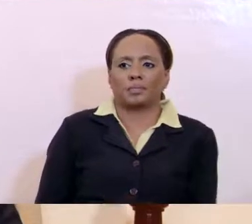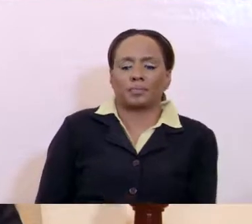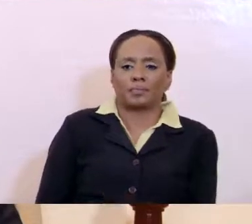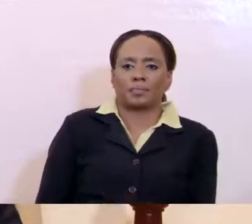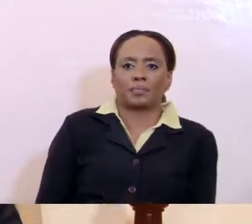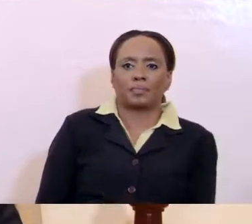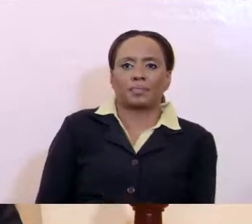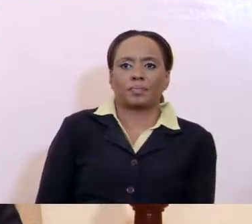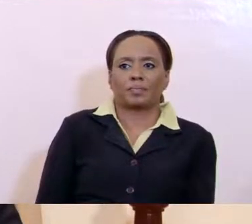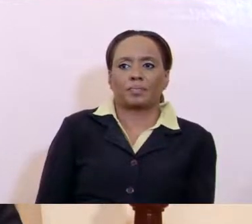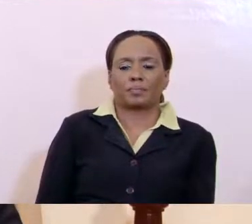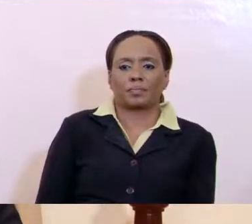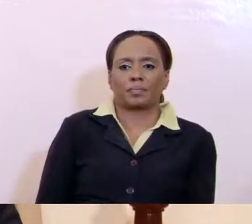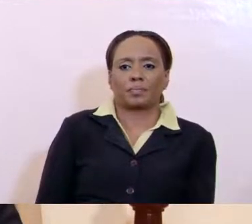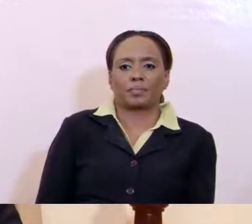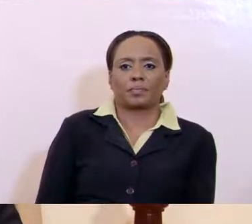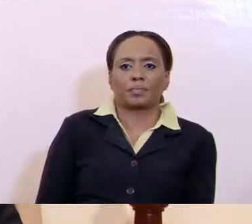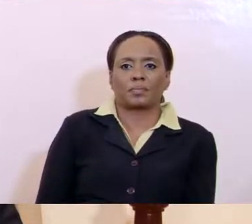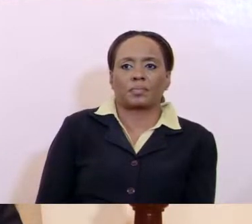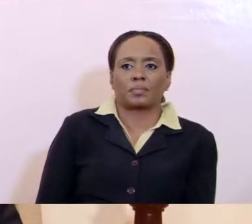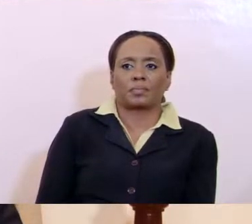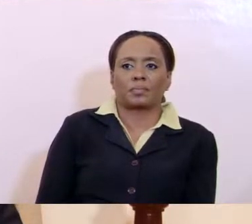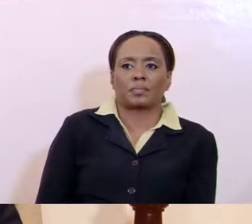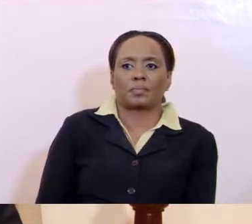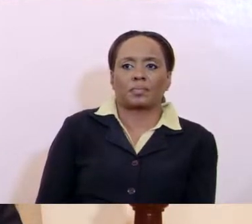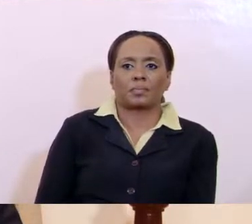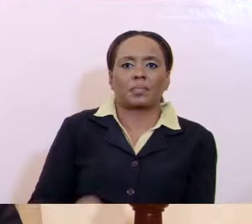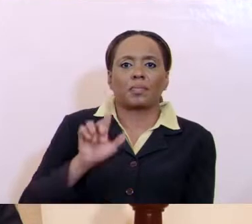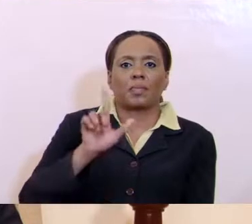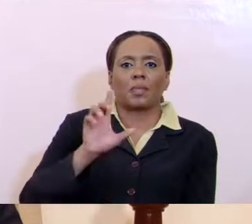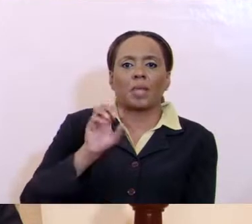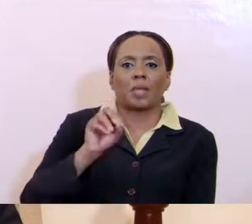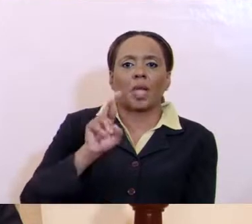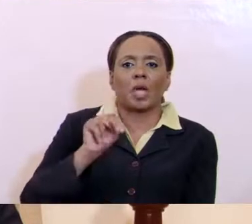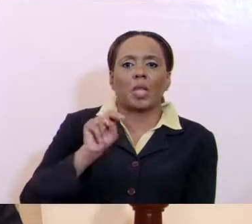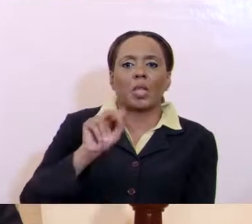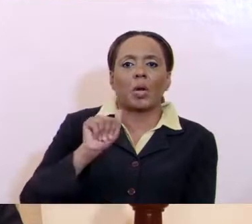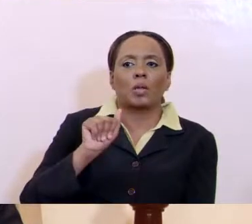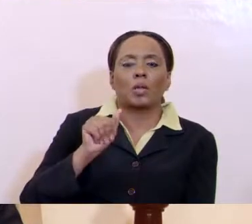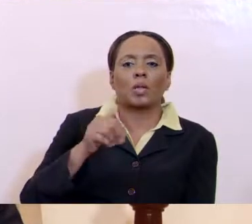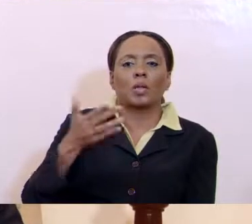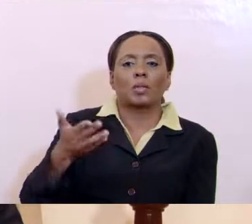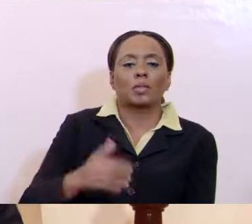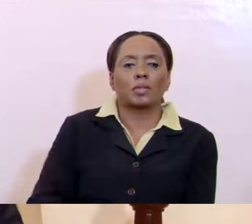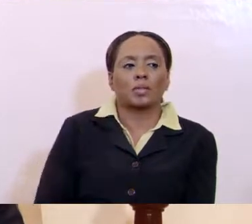Next. Sorry. I believe Lorna's next. I believe Lorna is next.